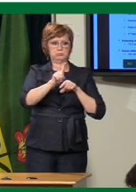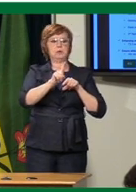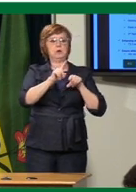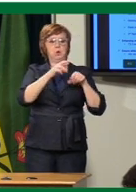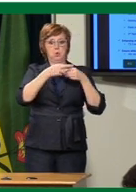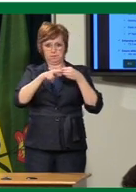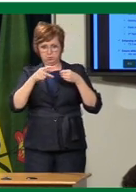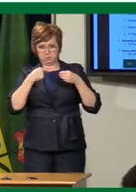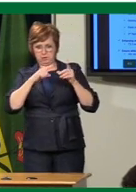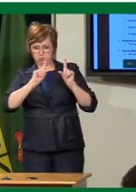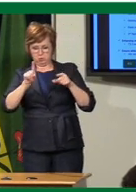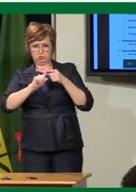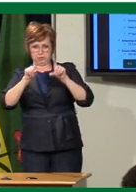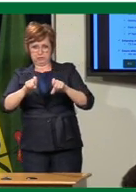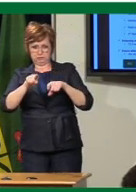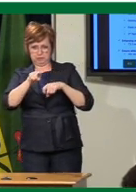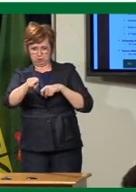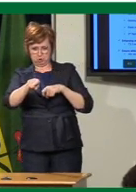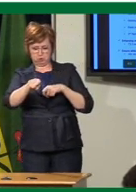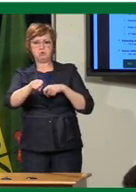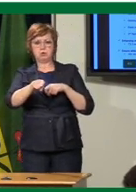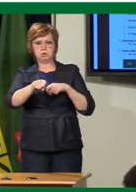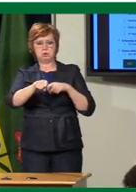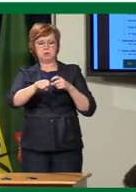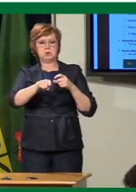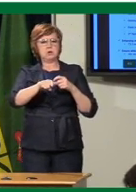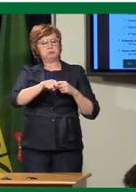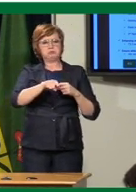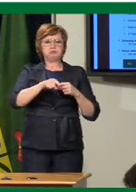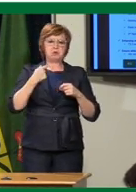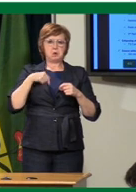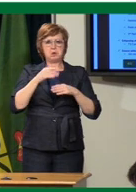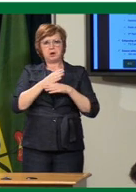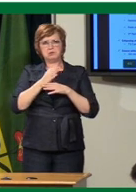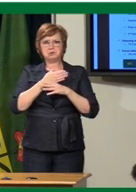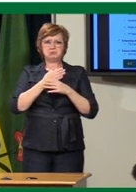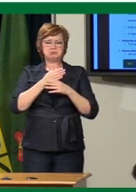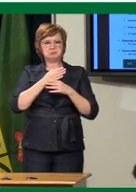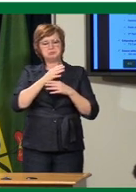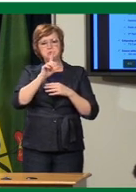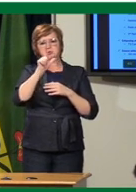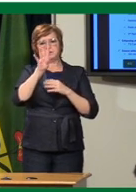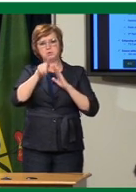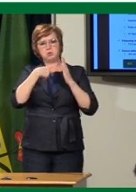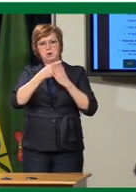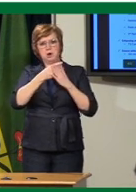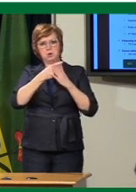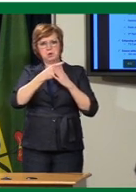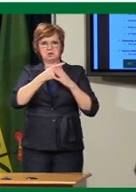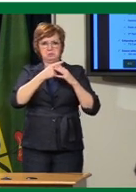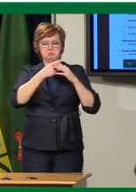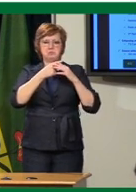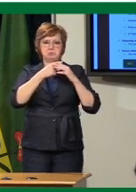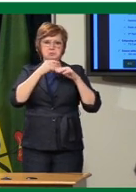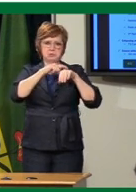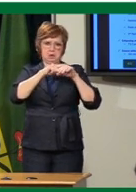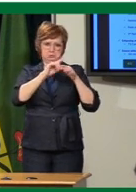testing. We typically achieve a 24-hour timeline to get